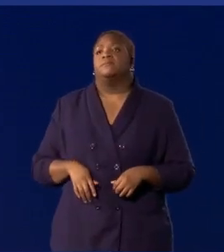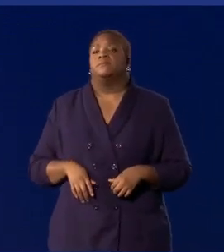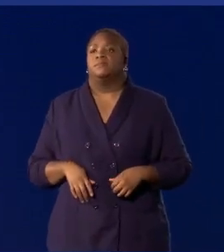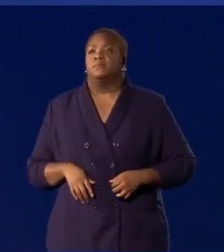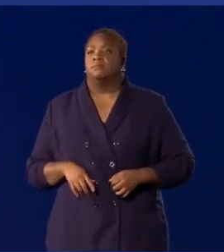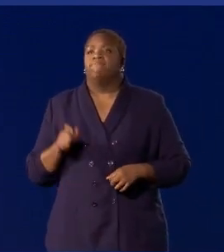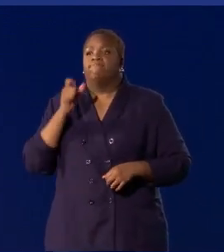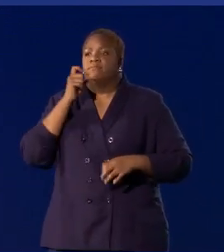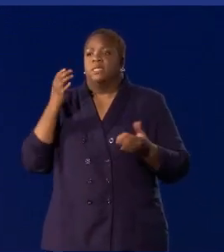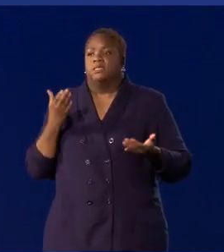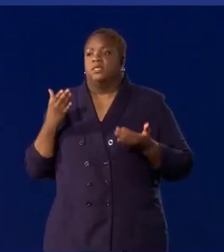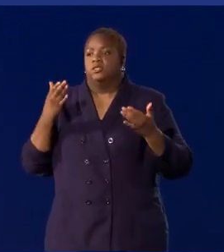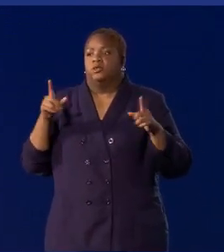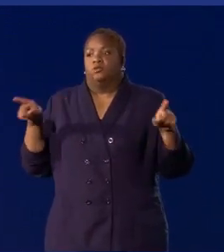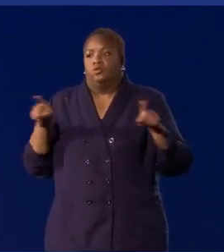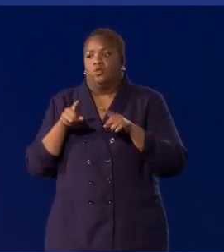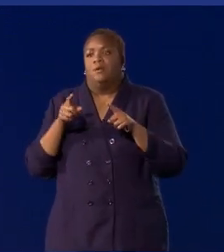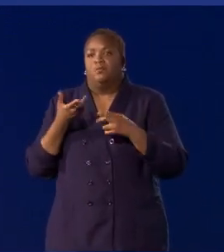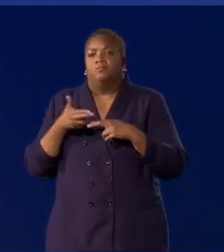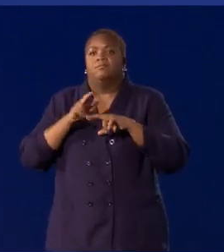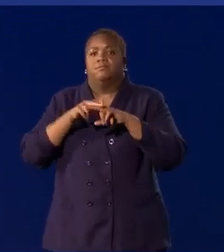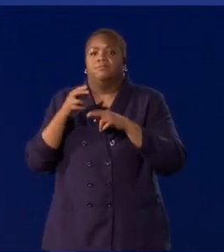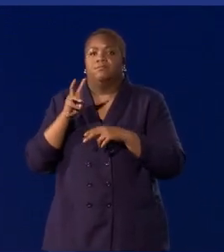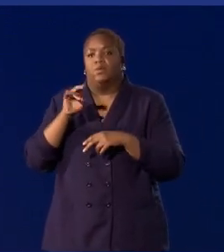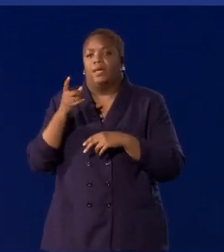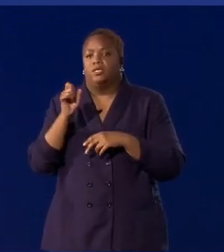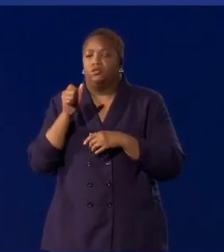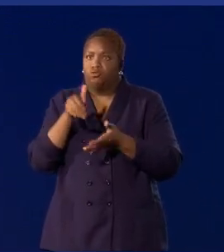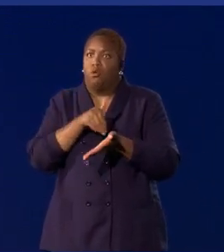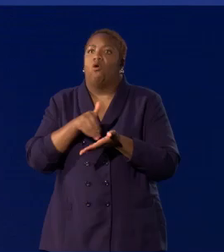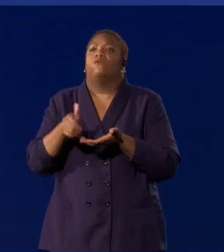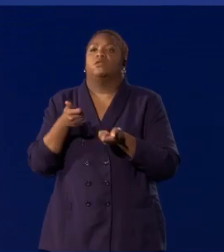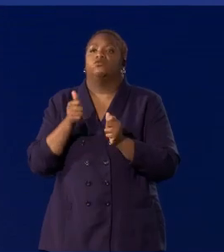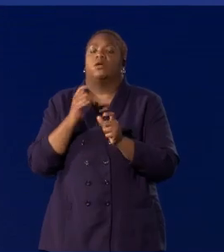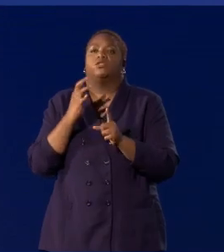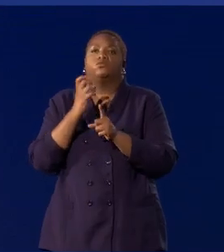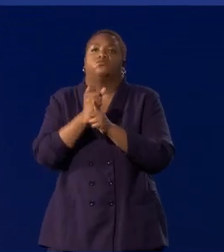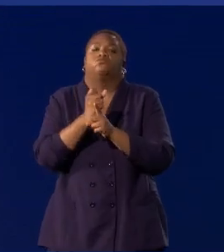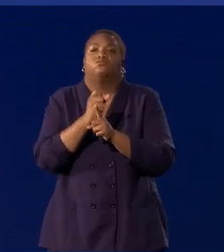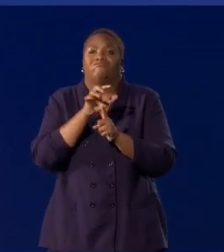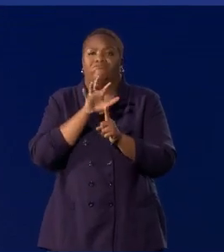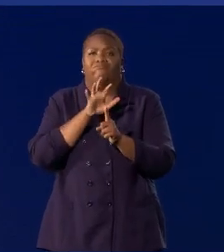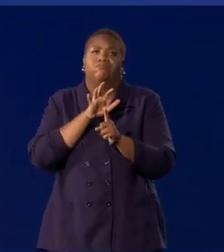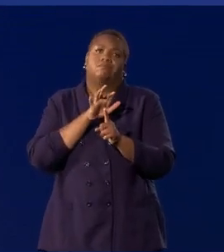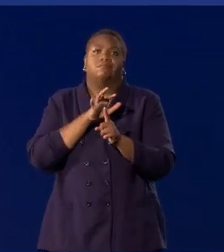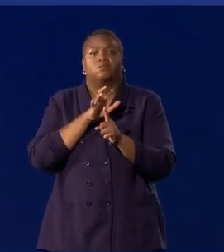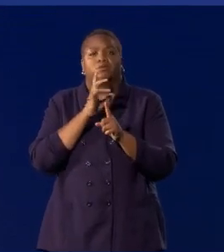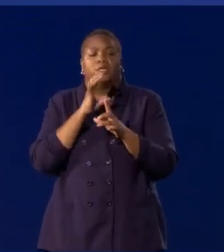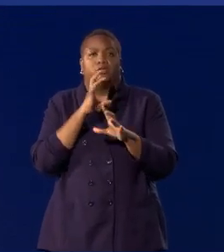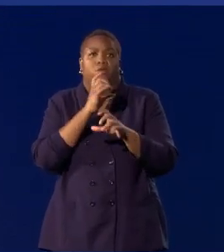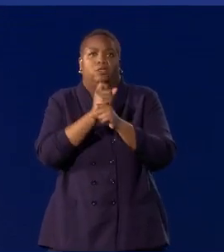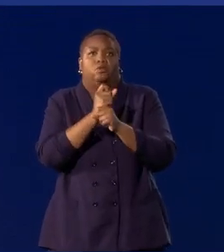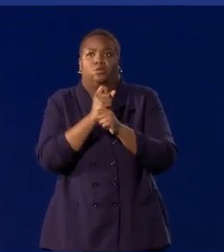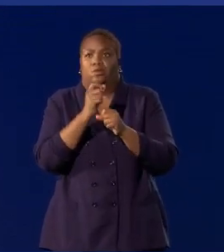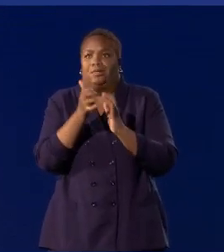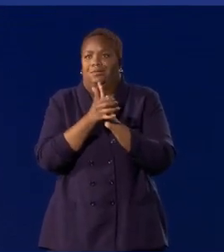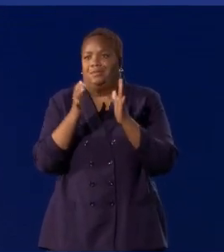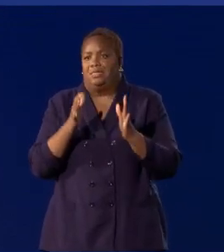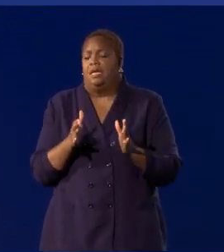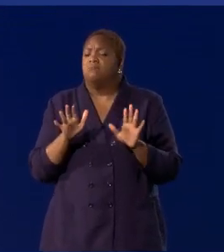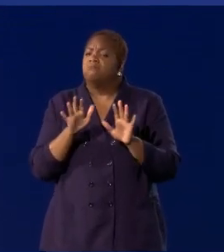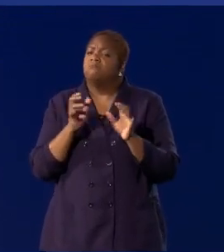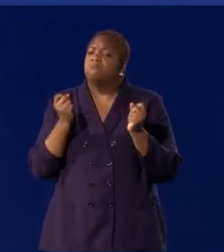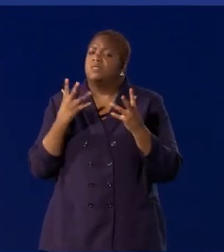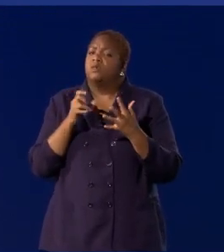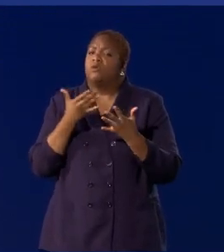not suggesting everyone has to raise wages all the time when trying to attract talent. There's good news here, too. There are a bunch of things you can